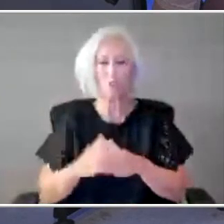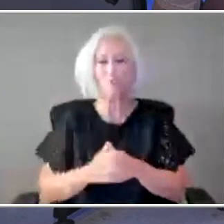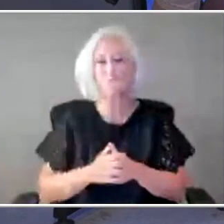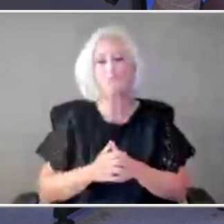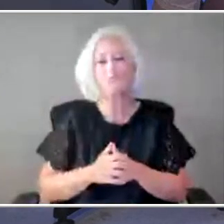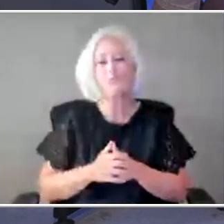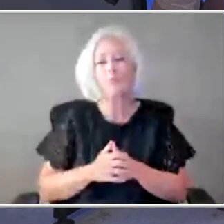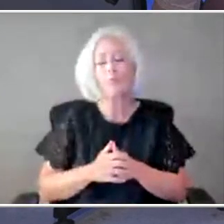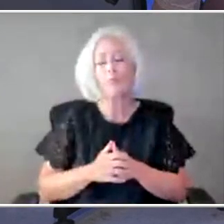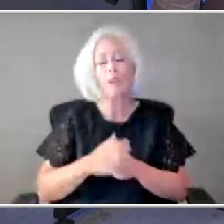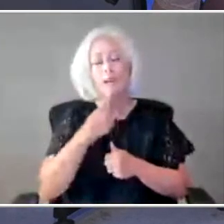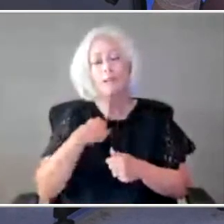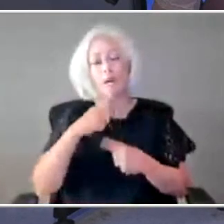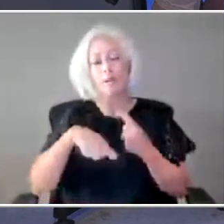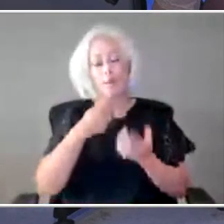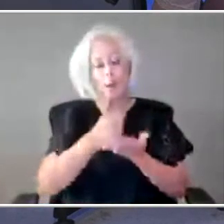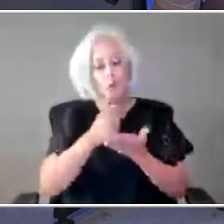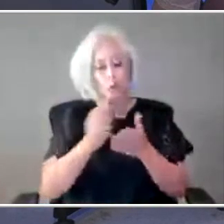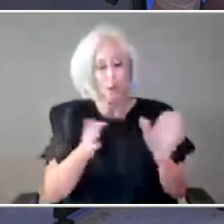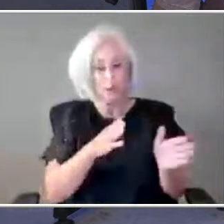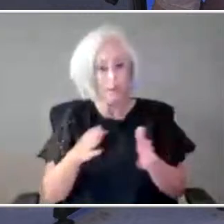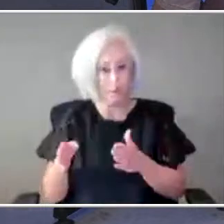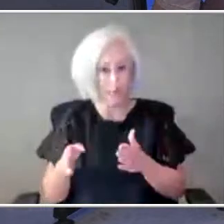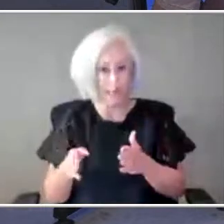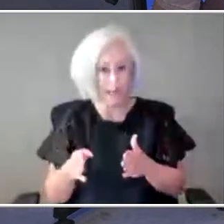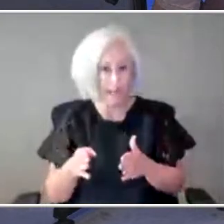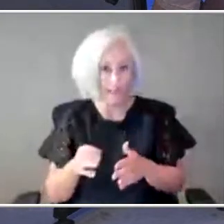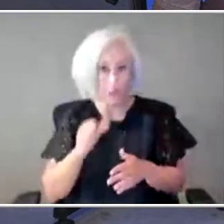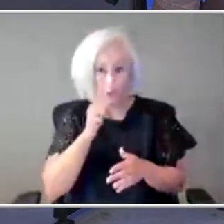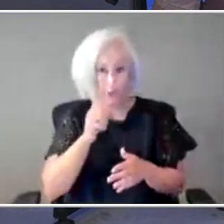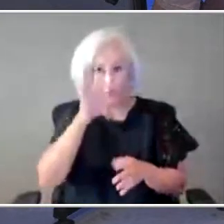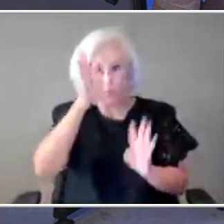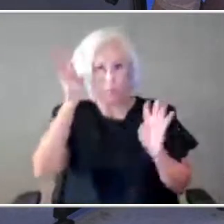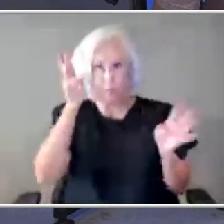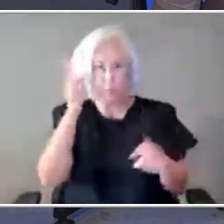with it. You didn't come up with this treatment plan alone, is that what I understand? You have